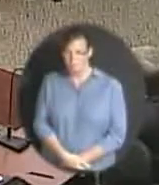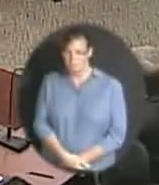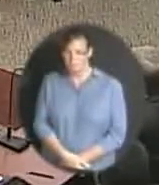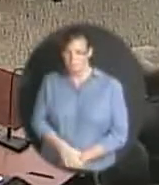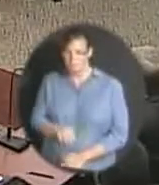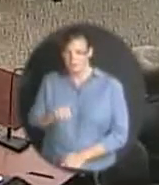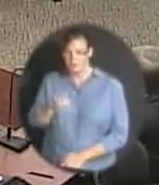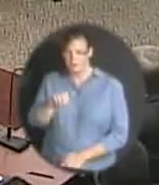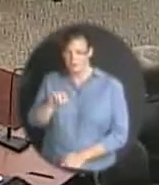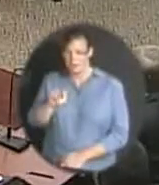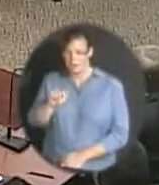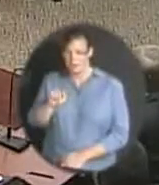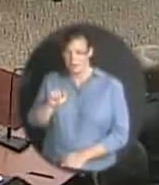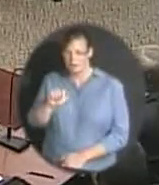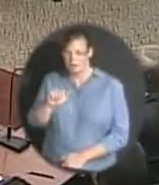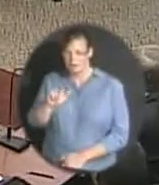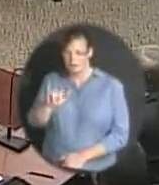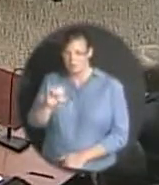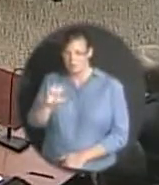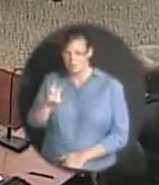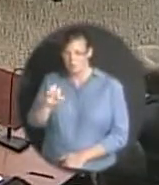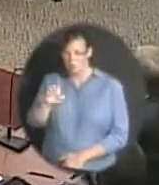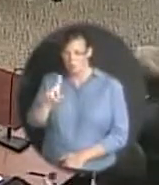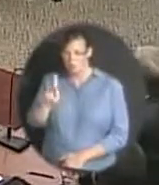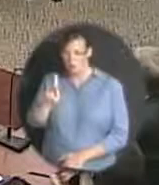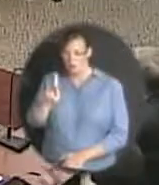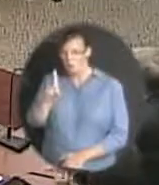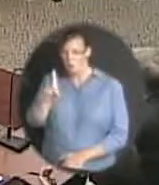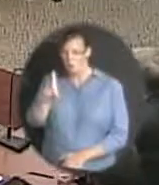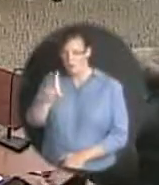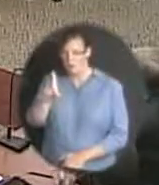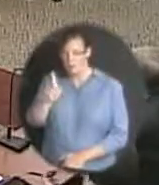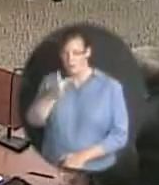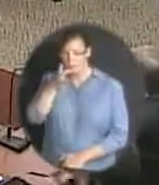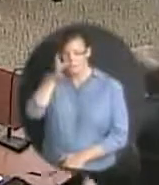I'm Alan Ward, and my parents are right over there.